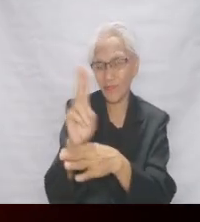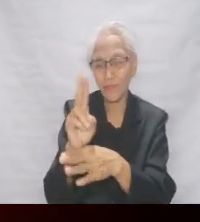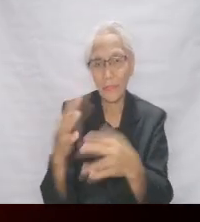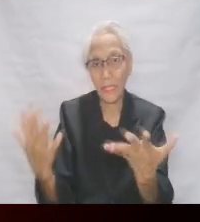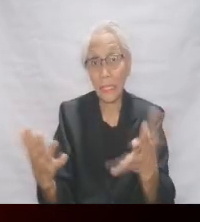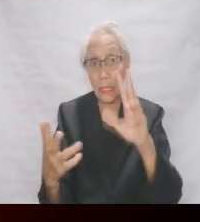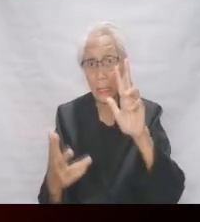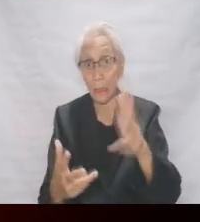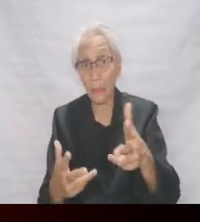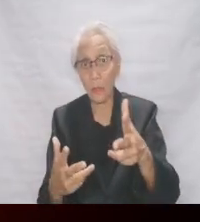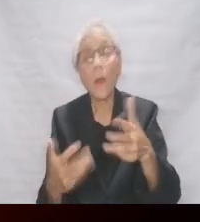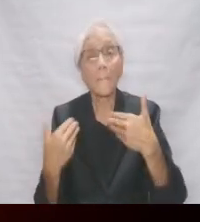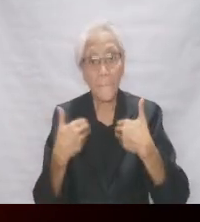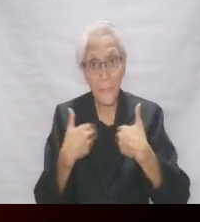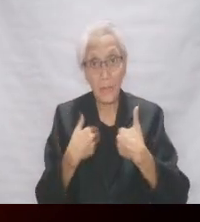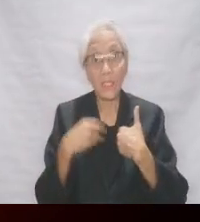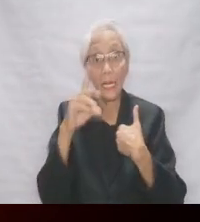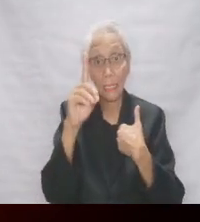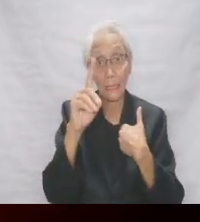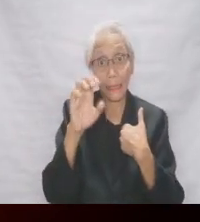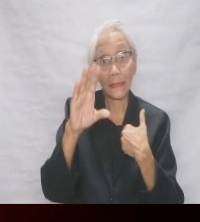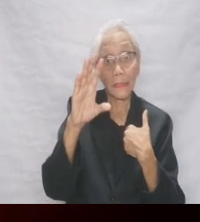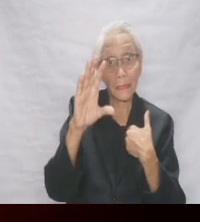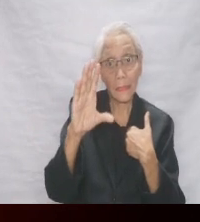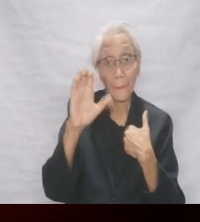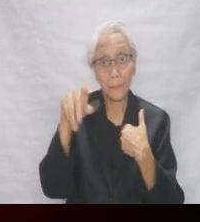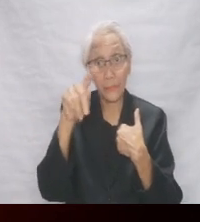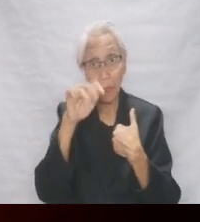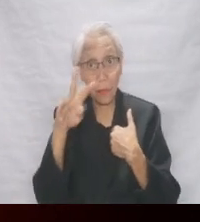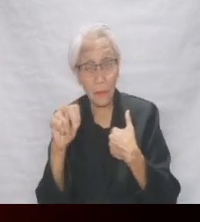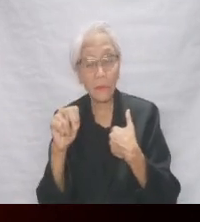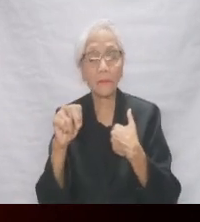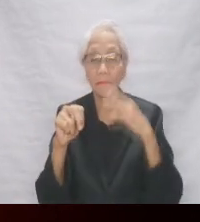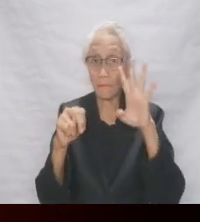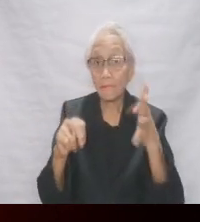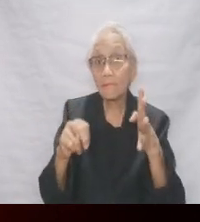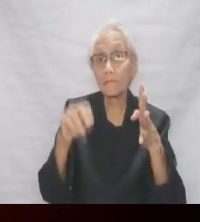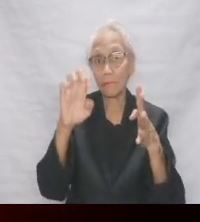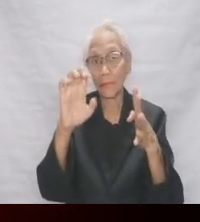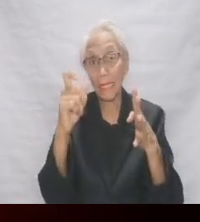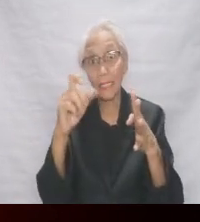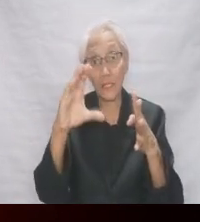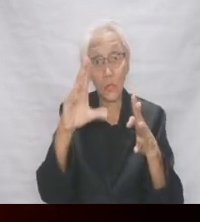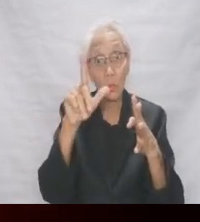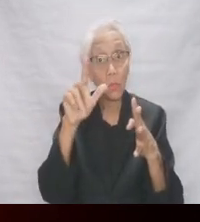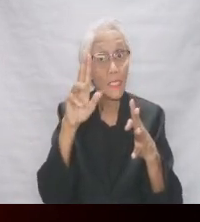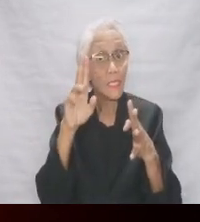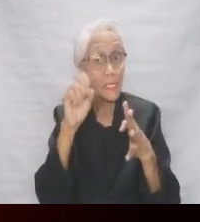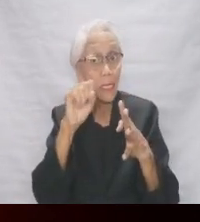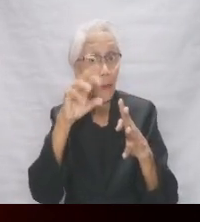usually. Ikatlo, may deception. Ikaapat, exclusivity.